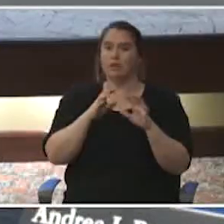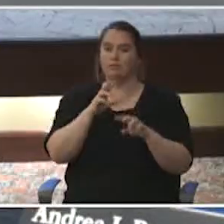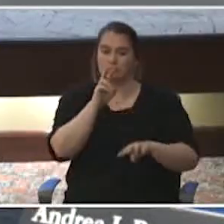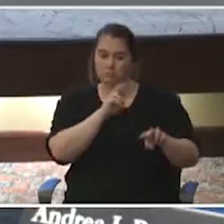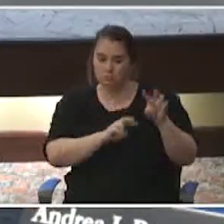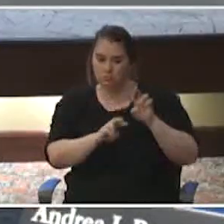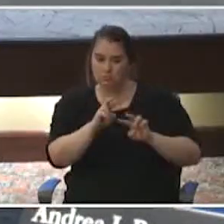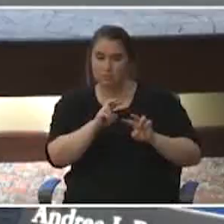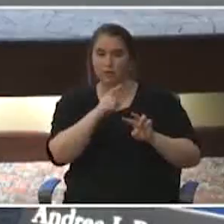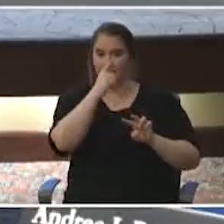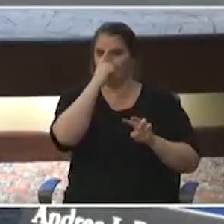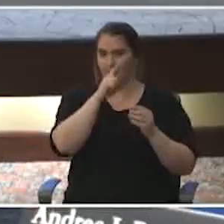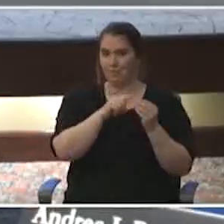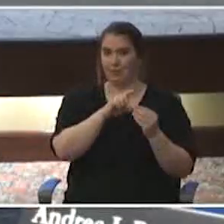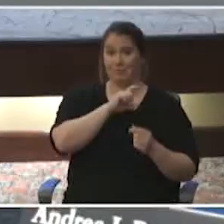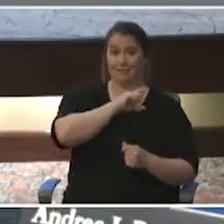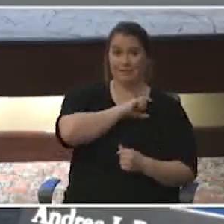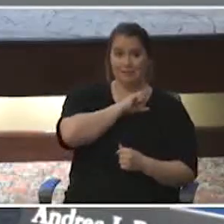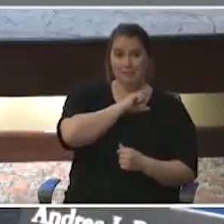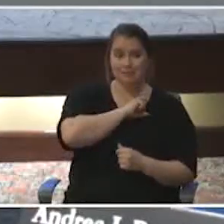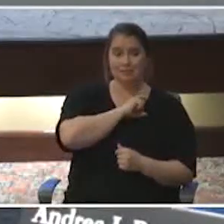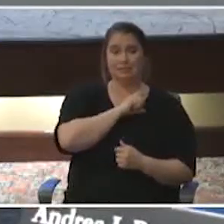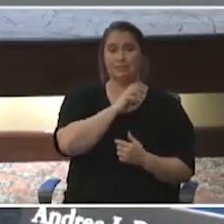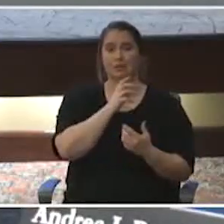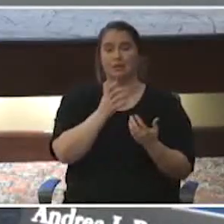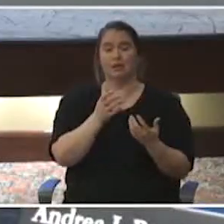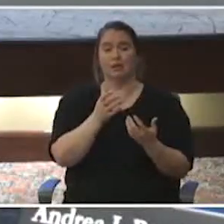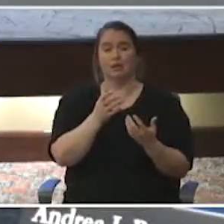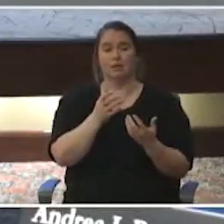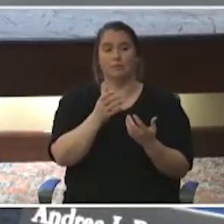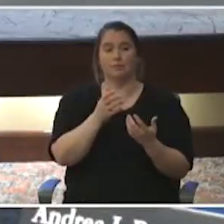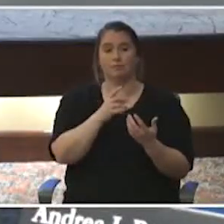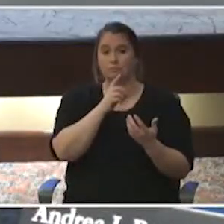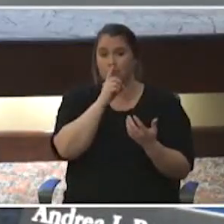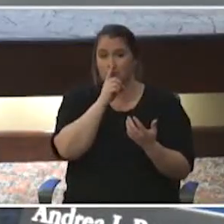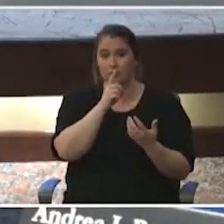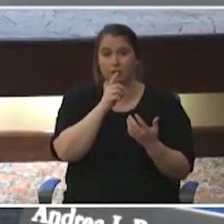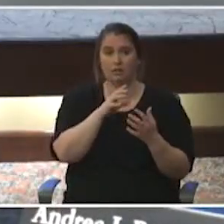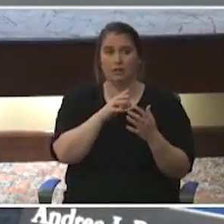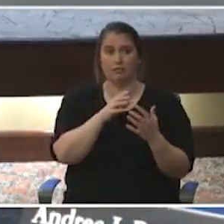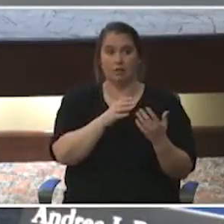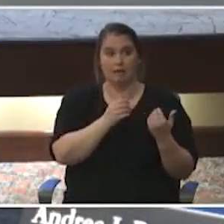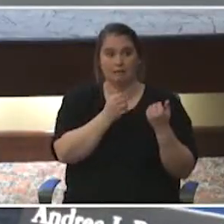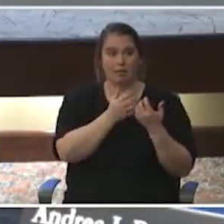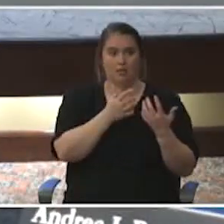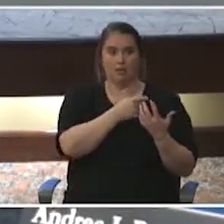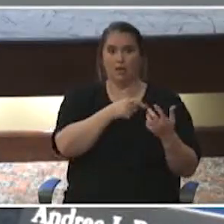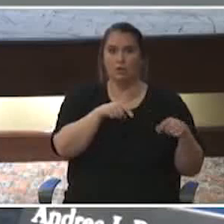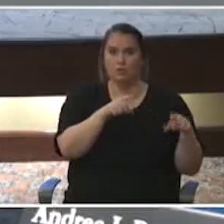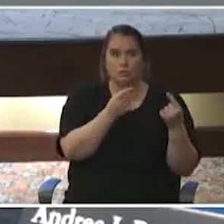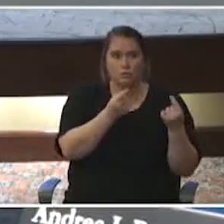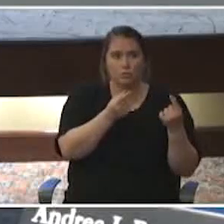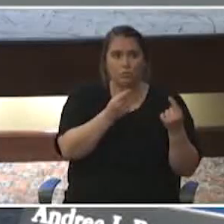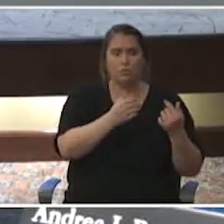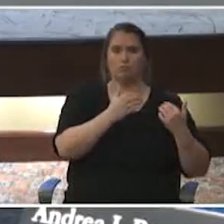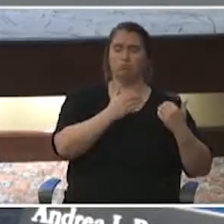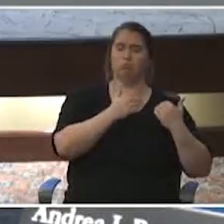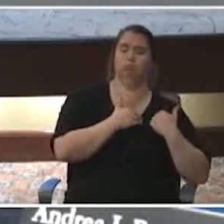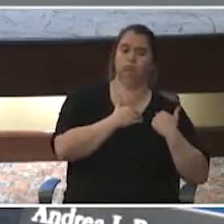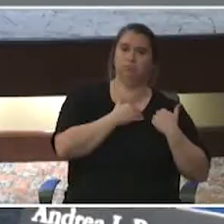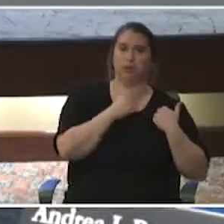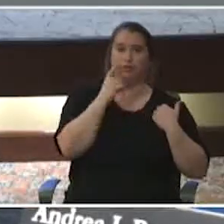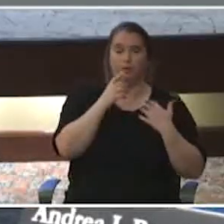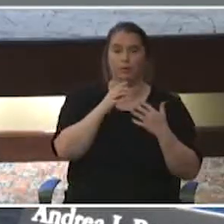our policing and in our just the mental health of the community, that this was a pretty important part